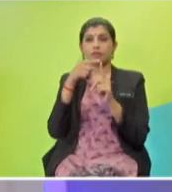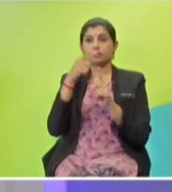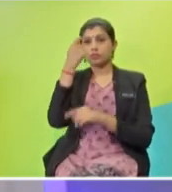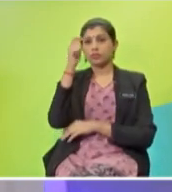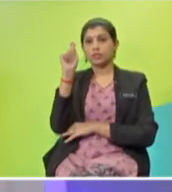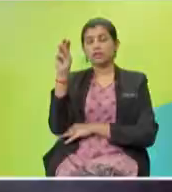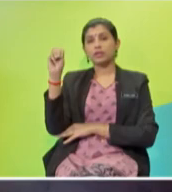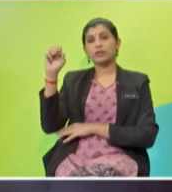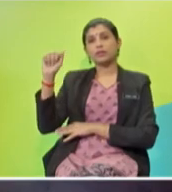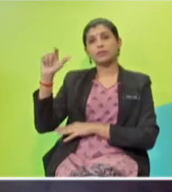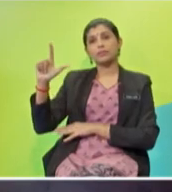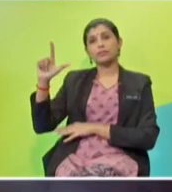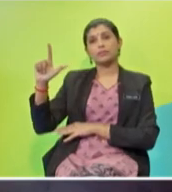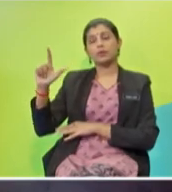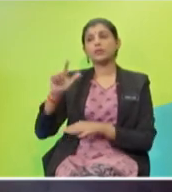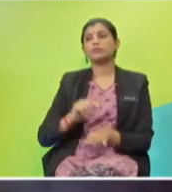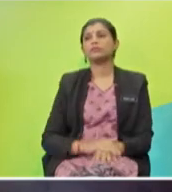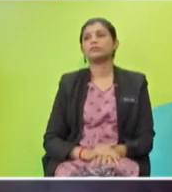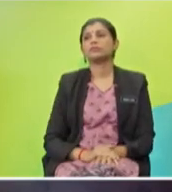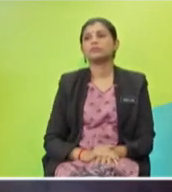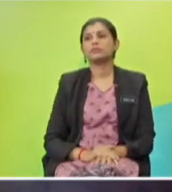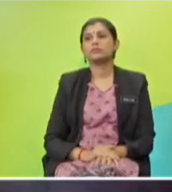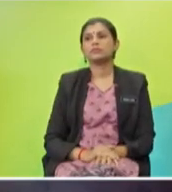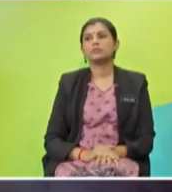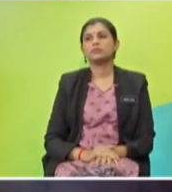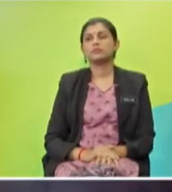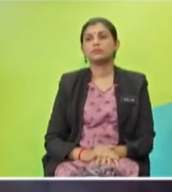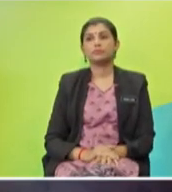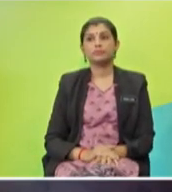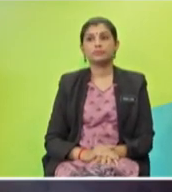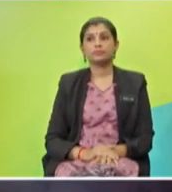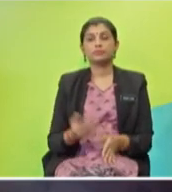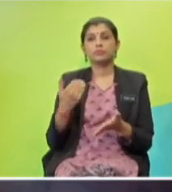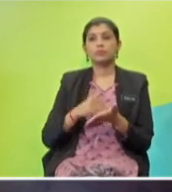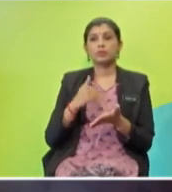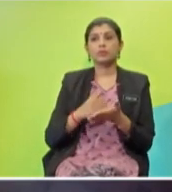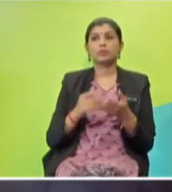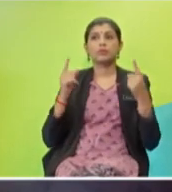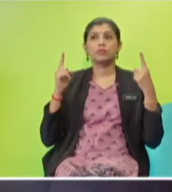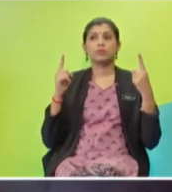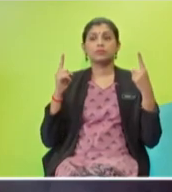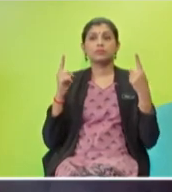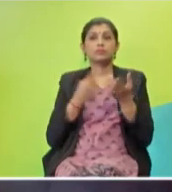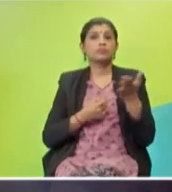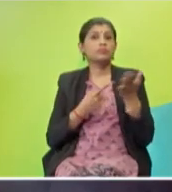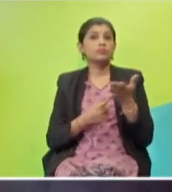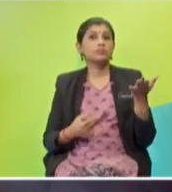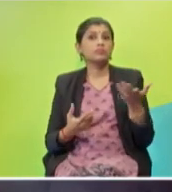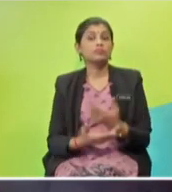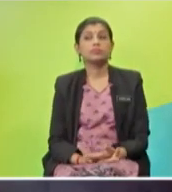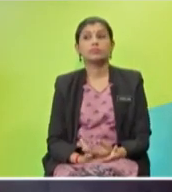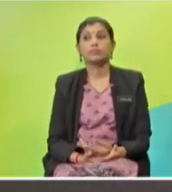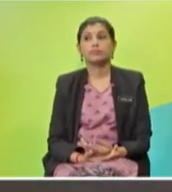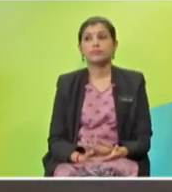Okay. We Let's have one more here, teacher. One. Okay. We have one more here. And okay. Ooh. Let's look at the next one.